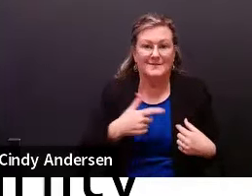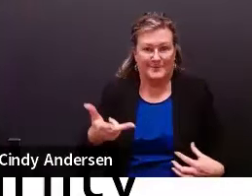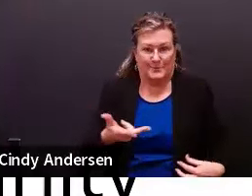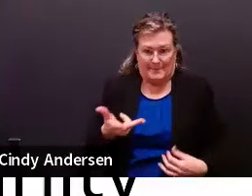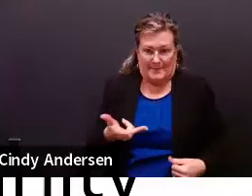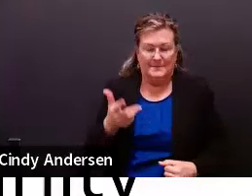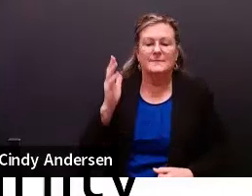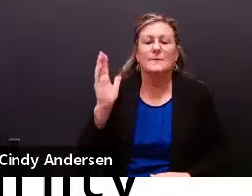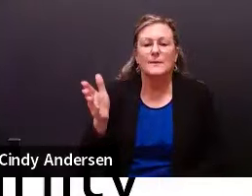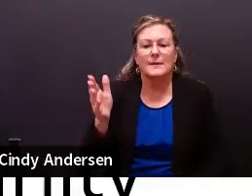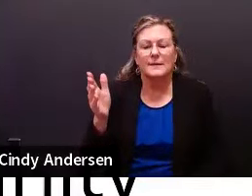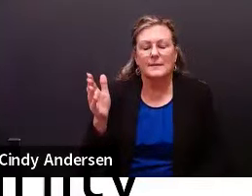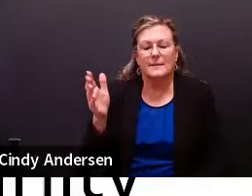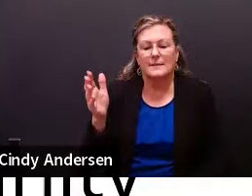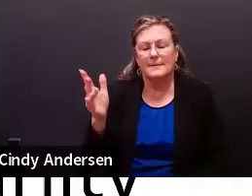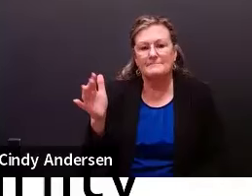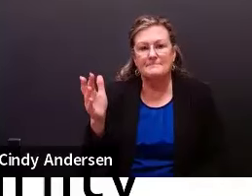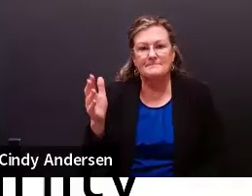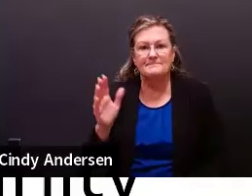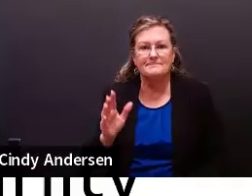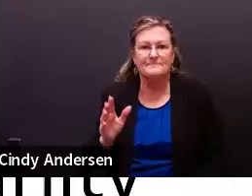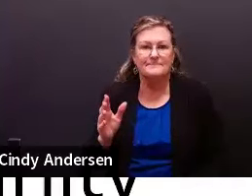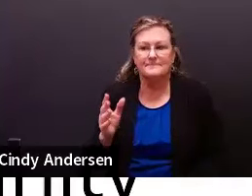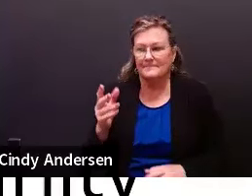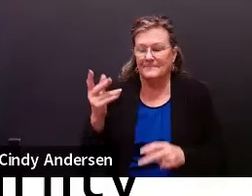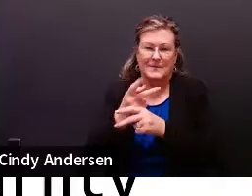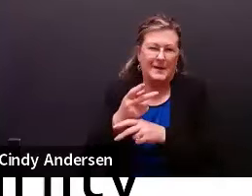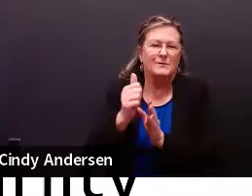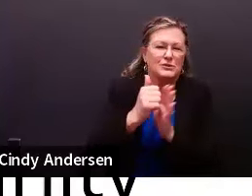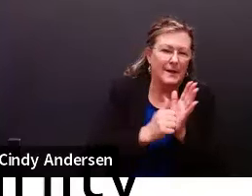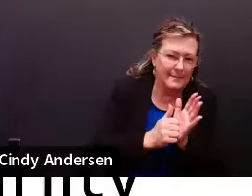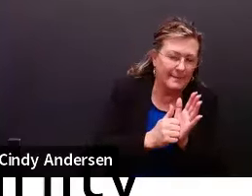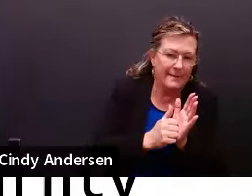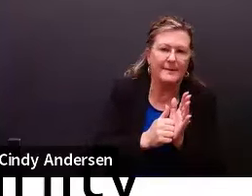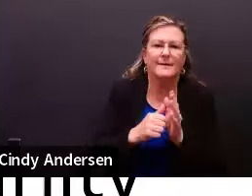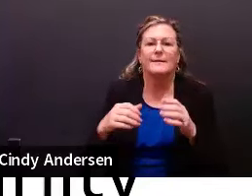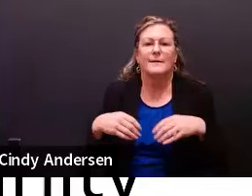we will be, coming up with the agenda, providing